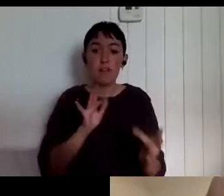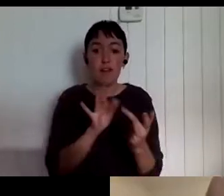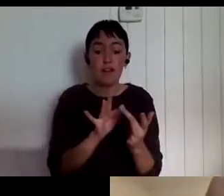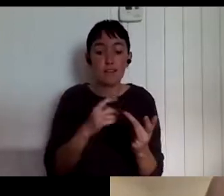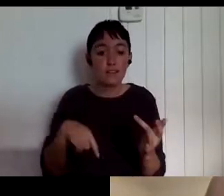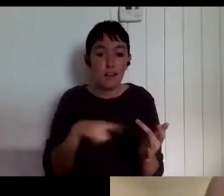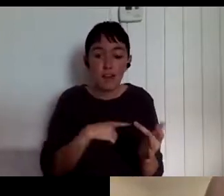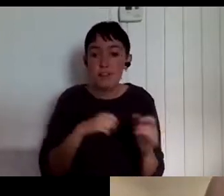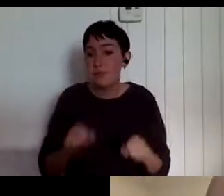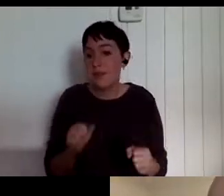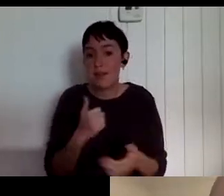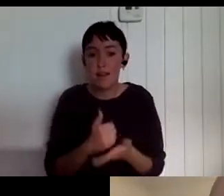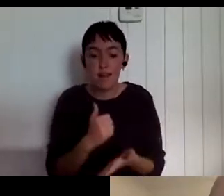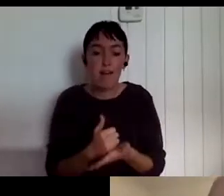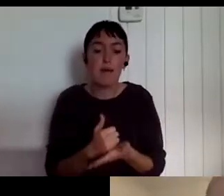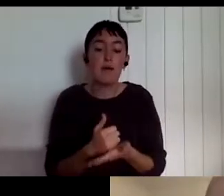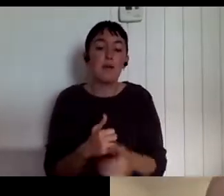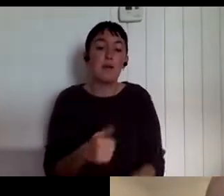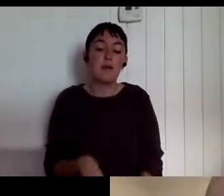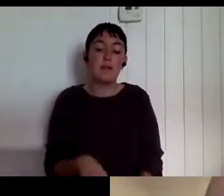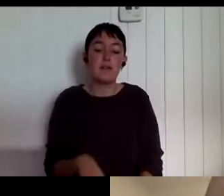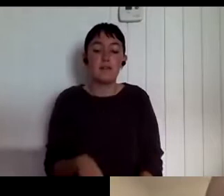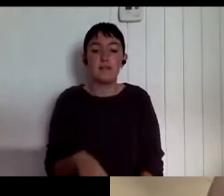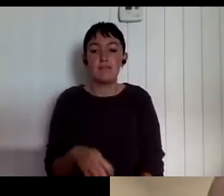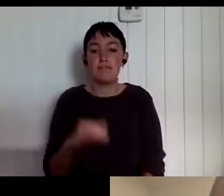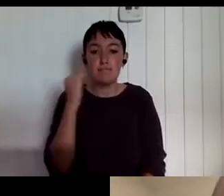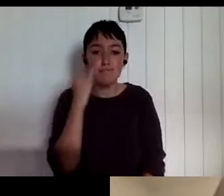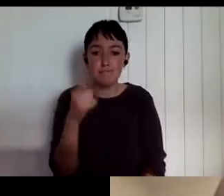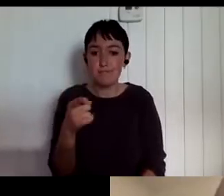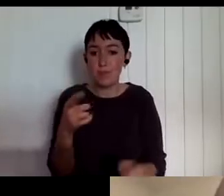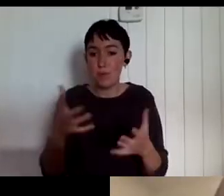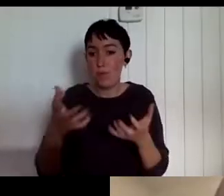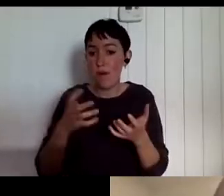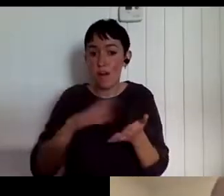we'd be happy to help in any way we can. And people typically, as long as you're, you know, willing to learn,